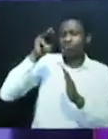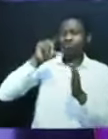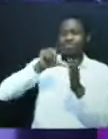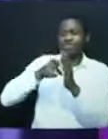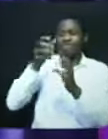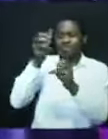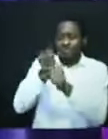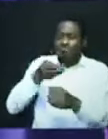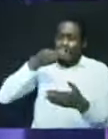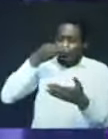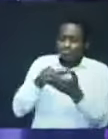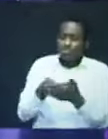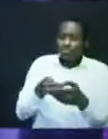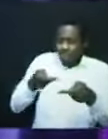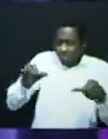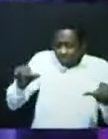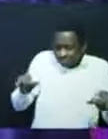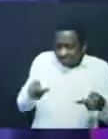inheritance.